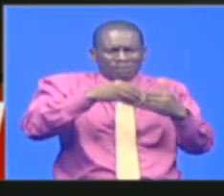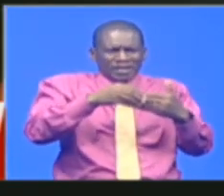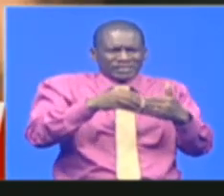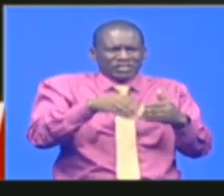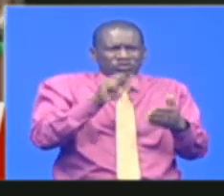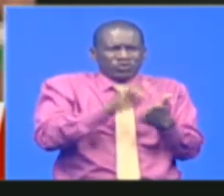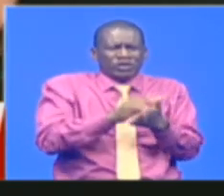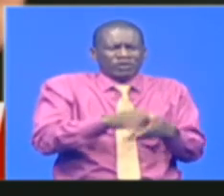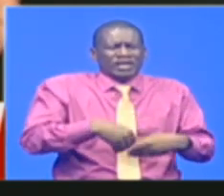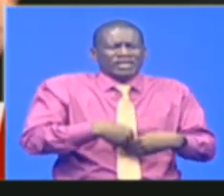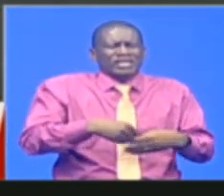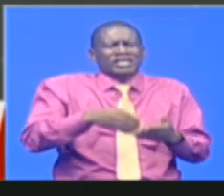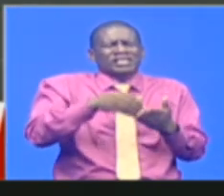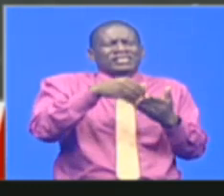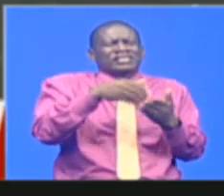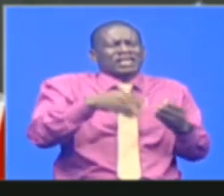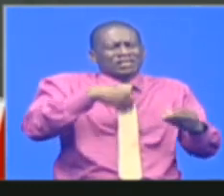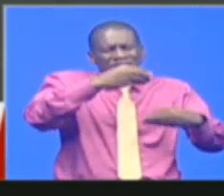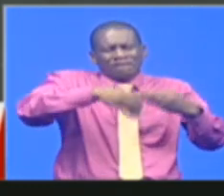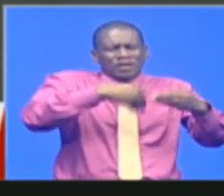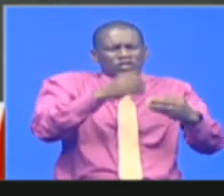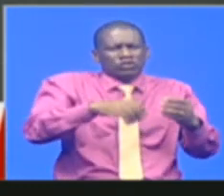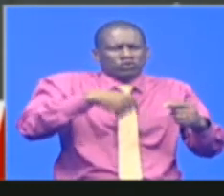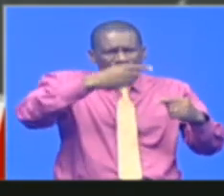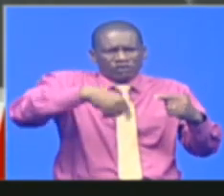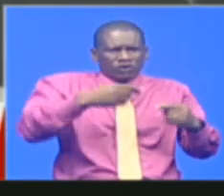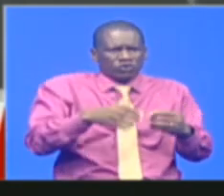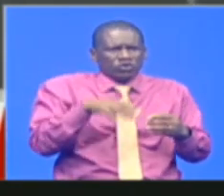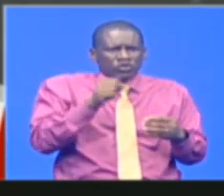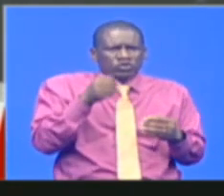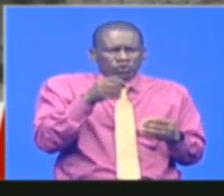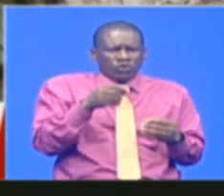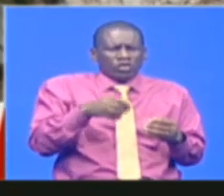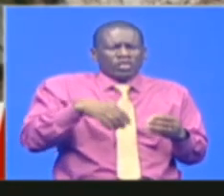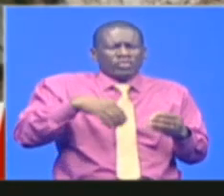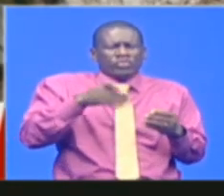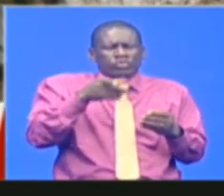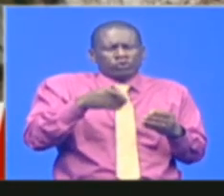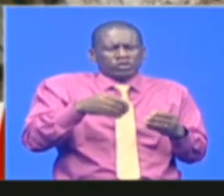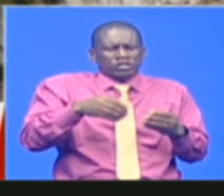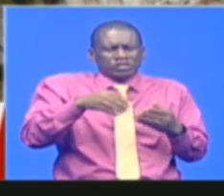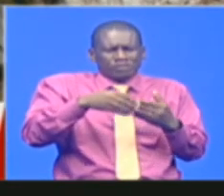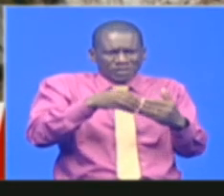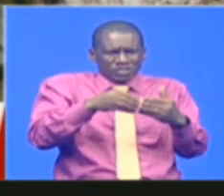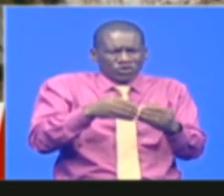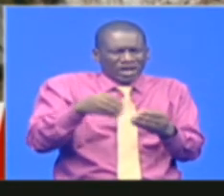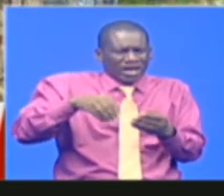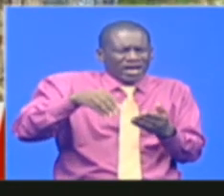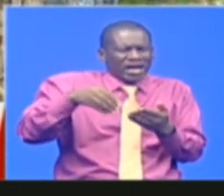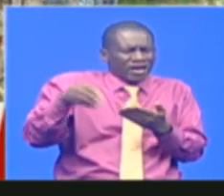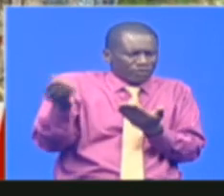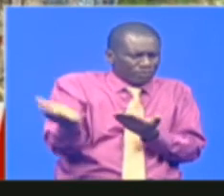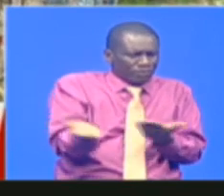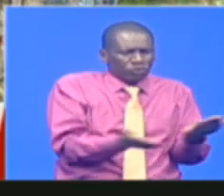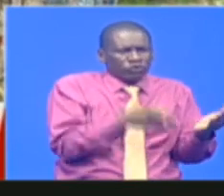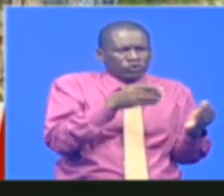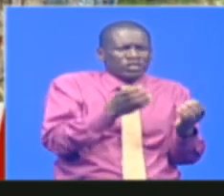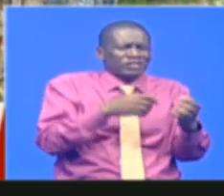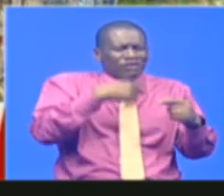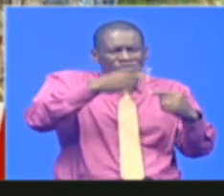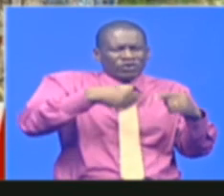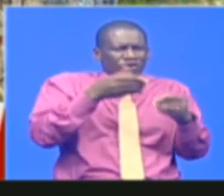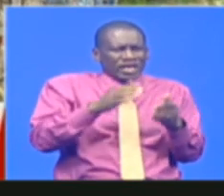dispatch the material to the factory. The assorted plastics are then sent to this factory, Mr. Green Africa, in Nairobi's Samia Business Park.